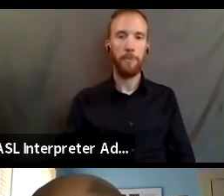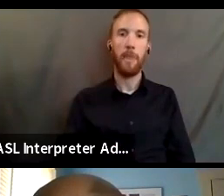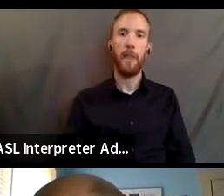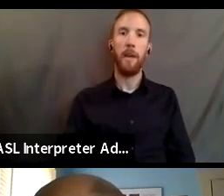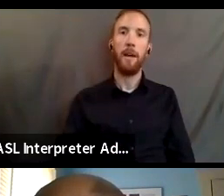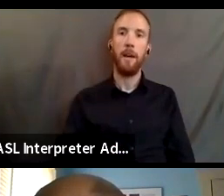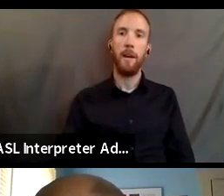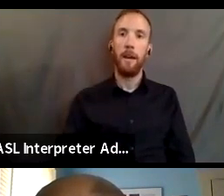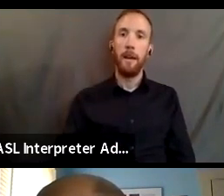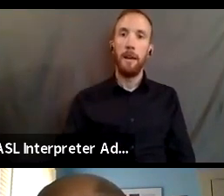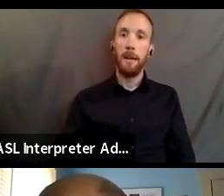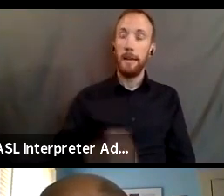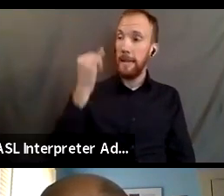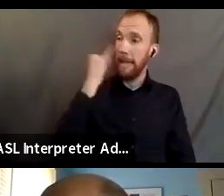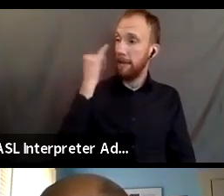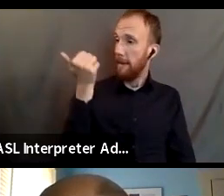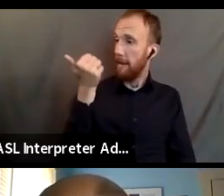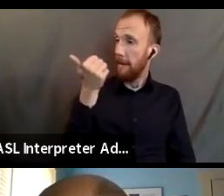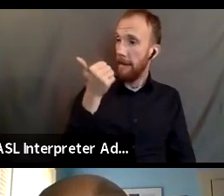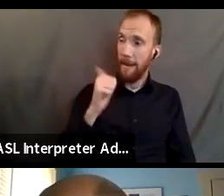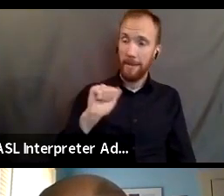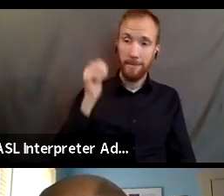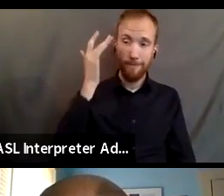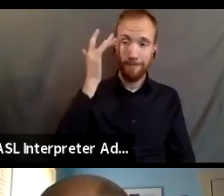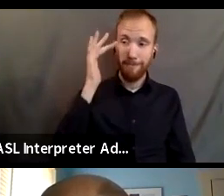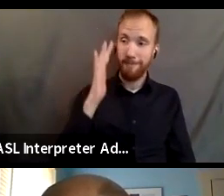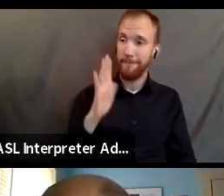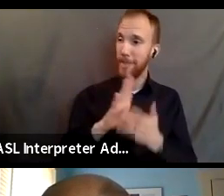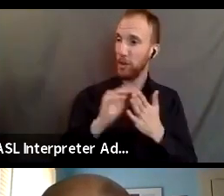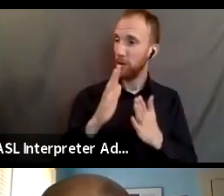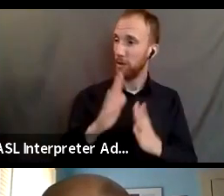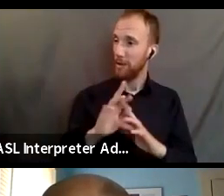so if any of our scholars are ready to say a few